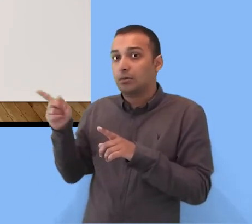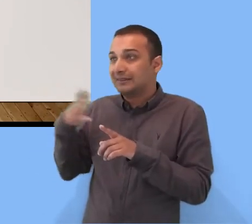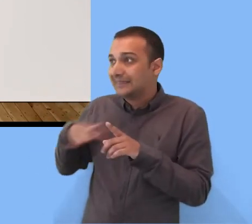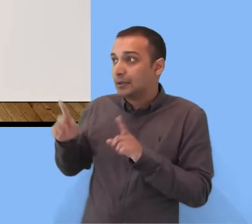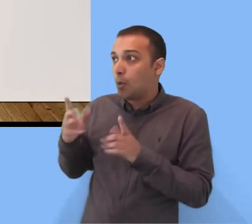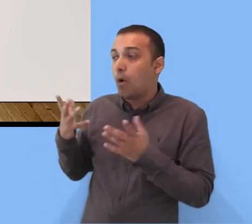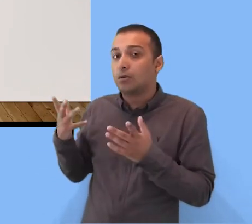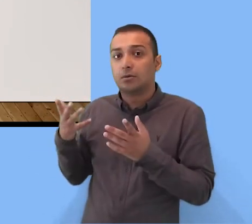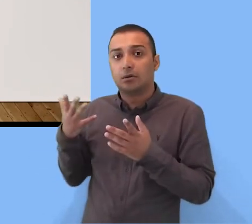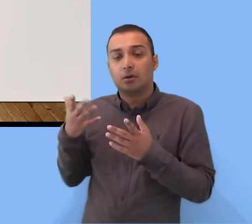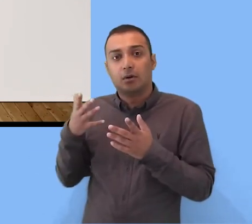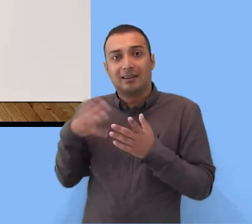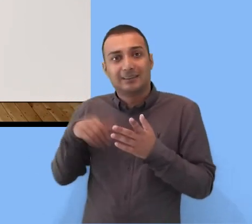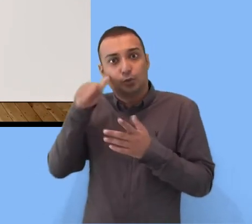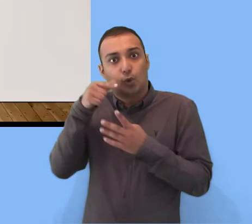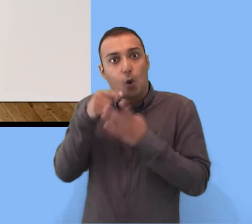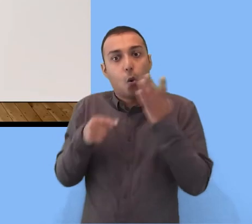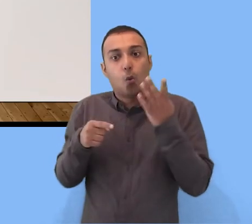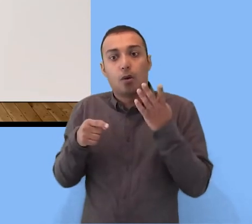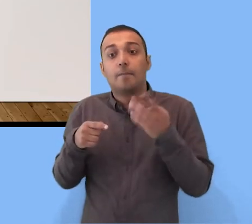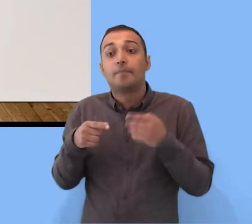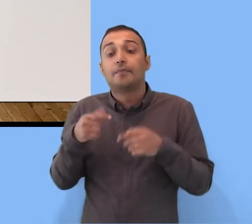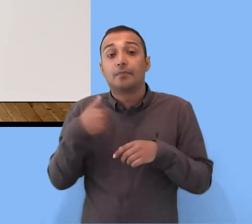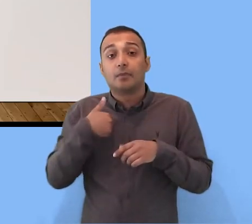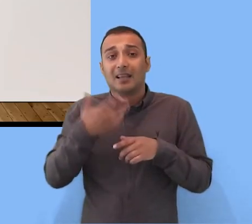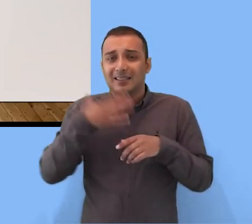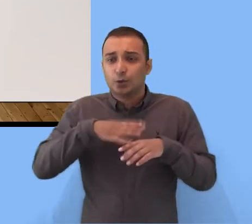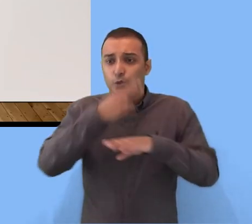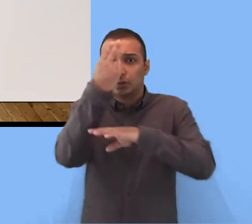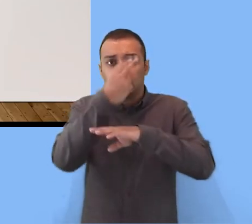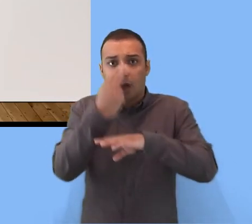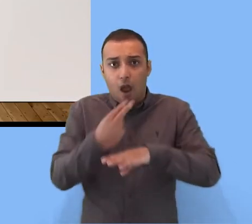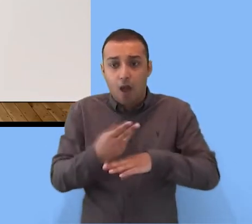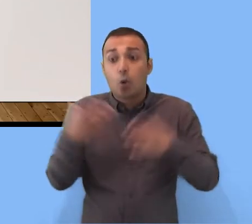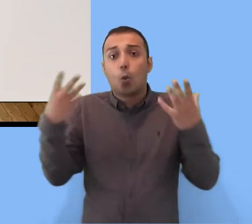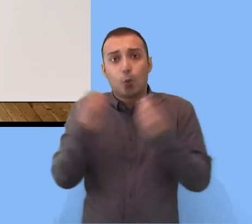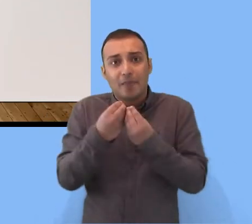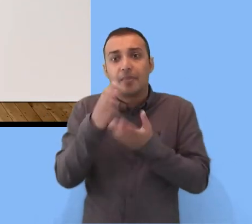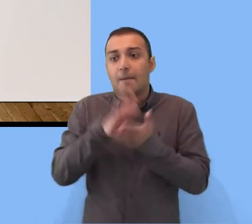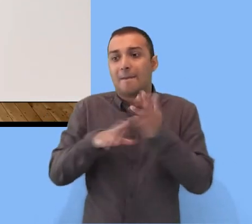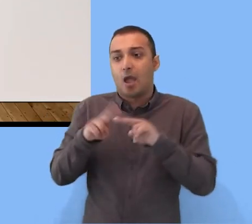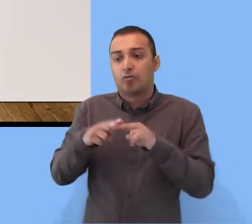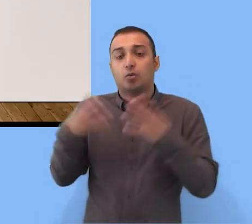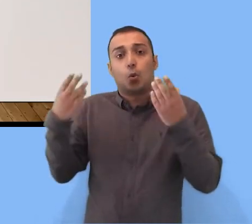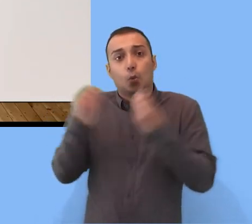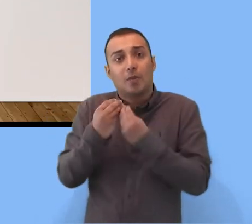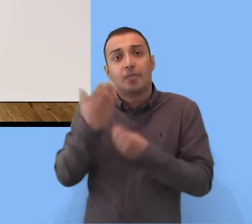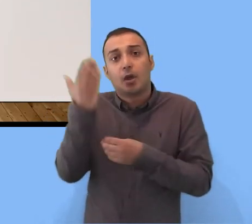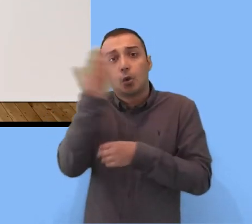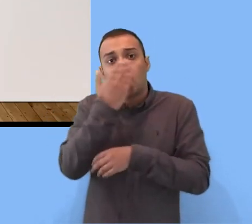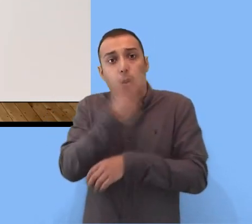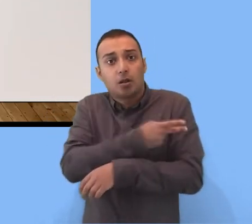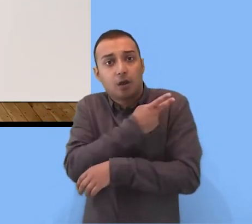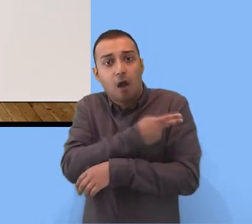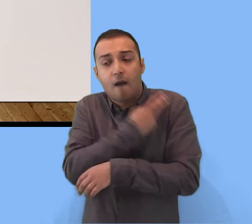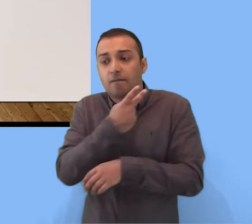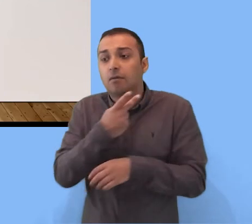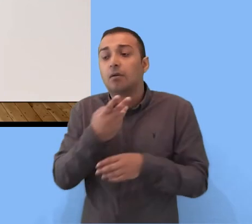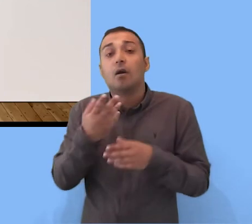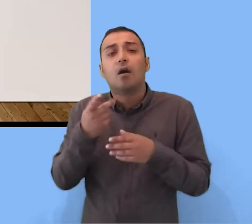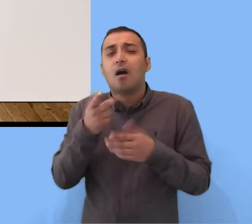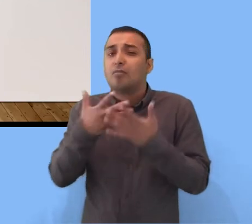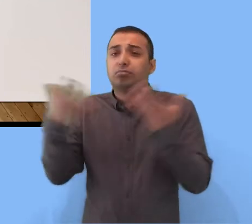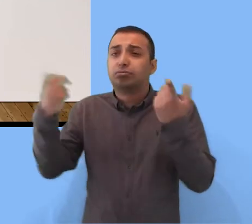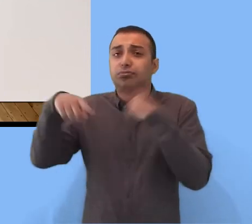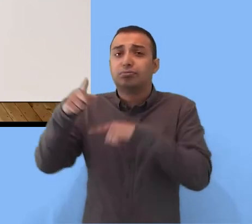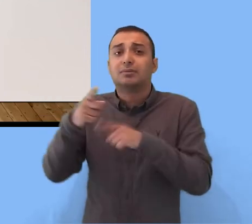things in conjunction with parents, school staff, young people, and researchers. With so often school staff say to me, well, we put things on for parents